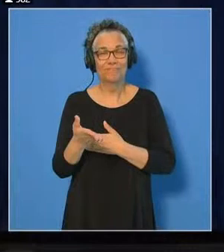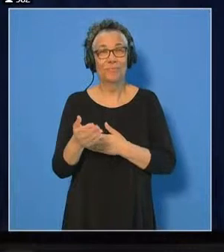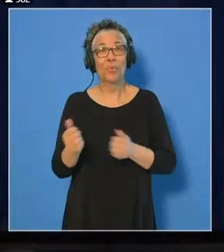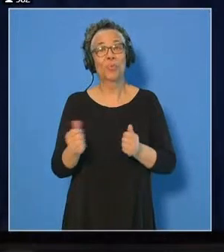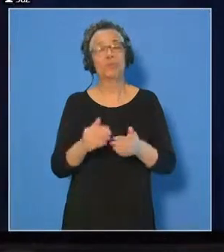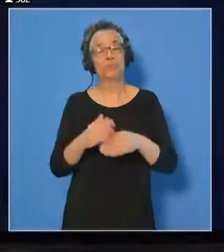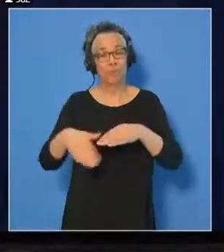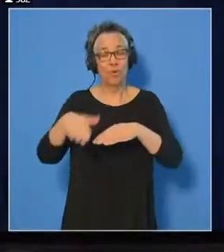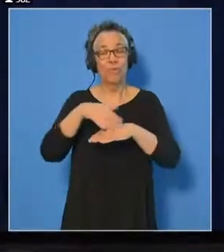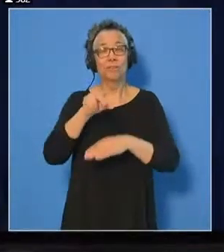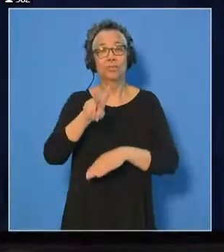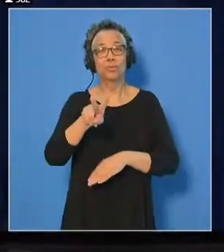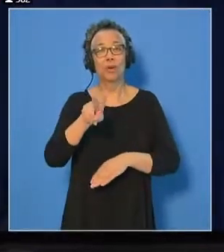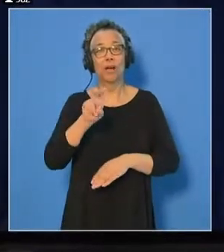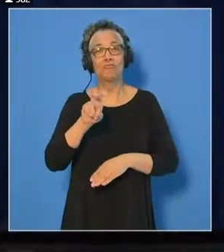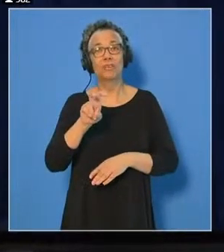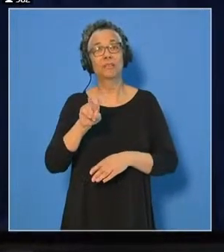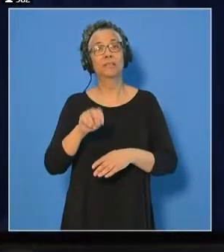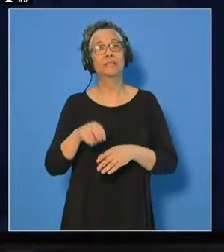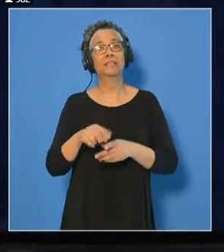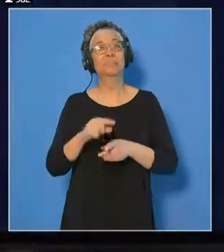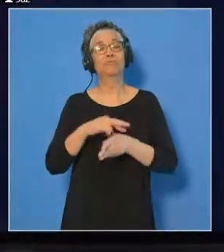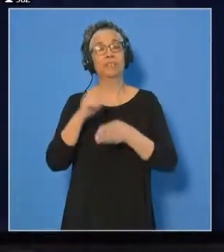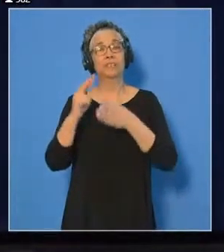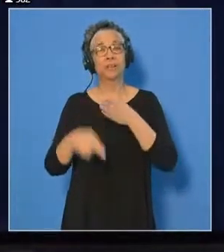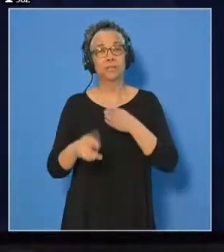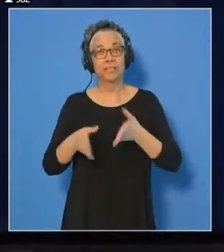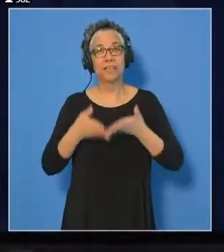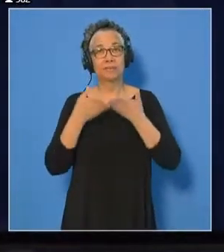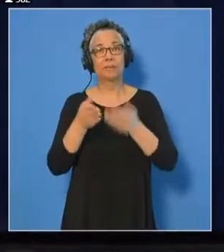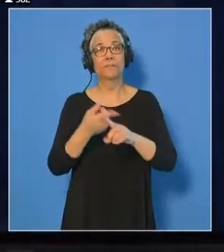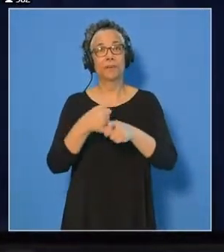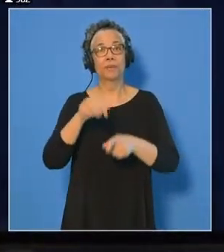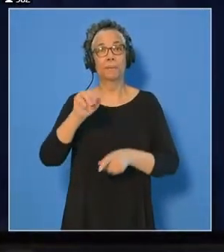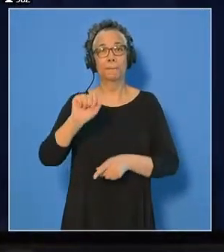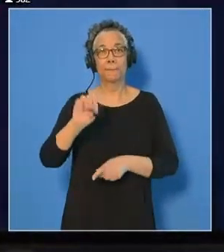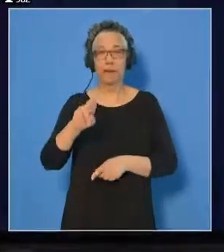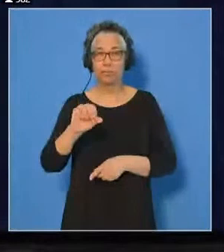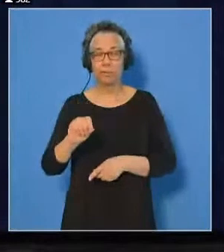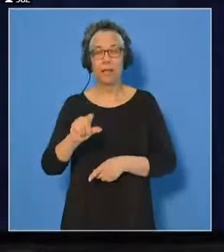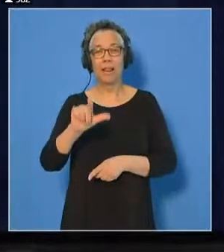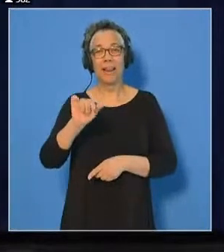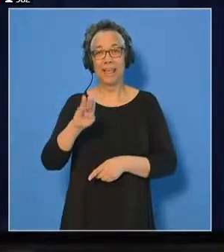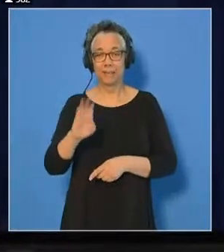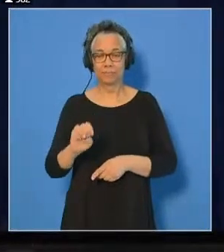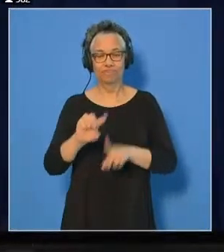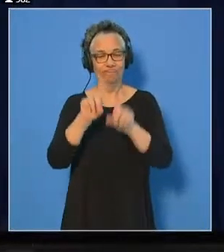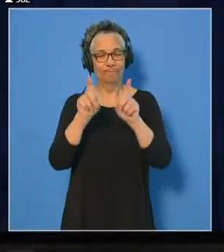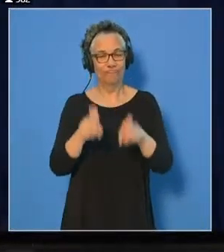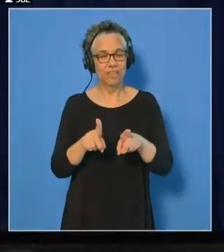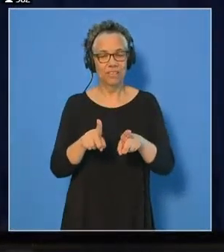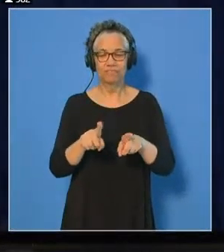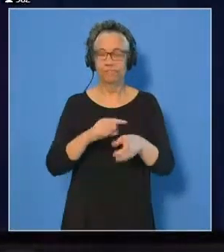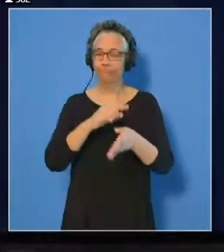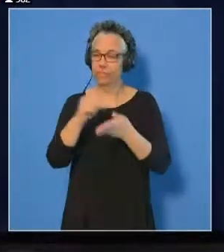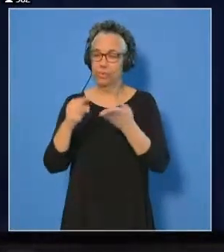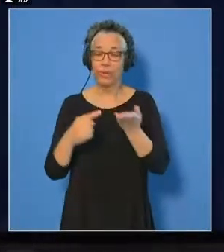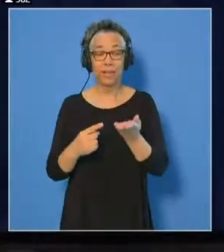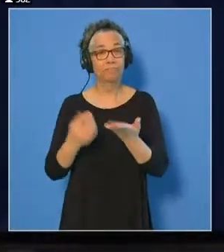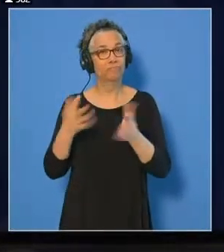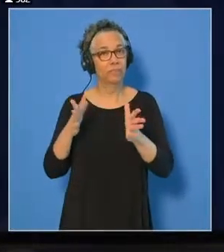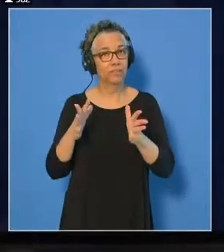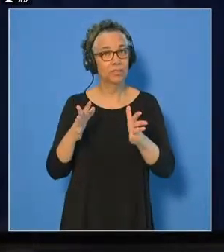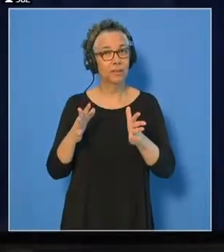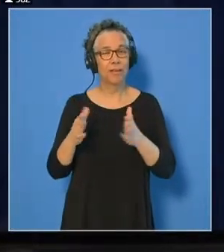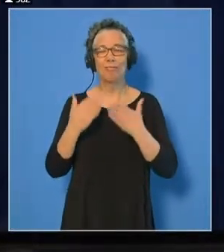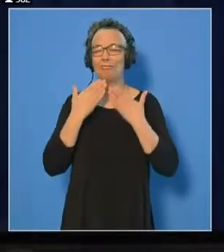from the Remuda Government Molecular Diagnostics Lab for the testing done this weekend. I am thankful to her and